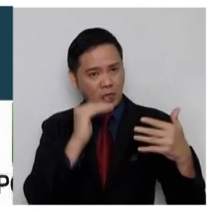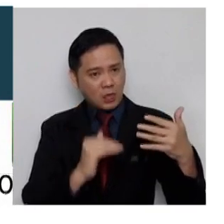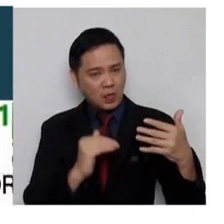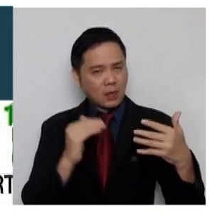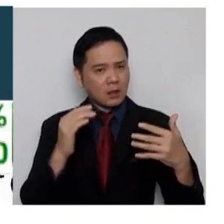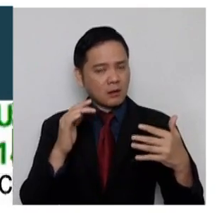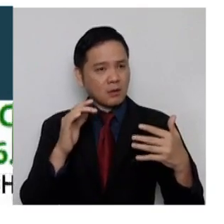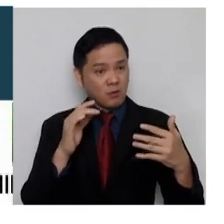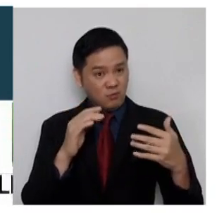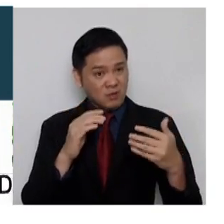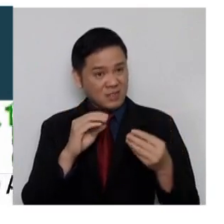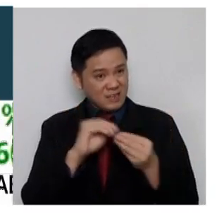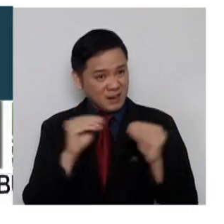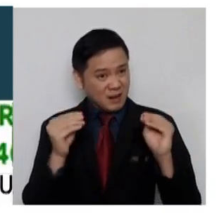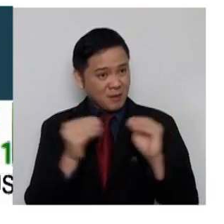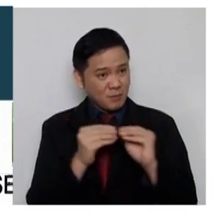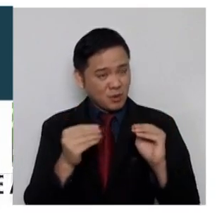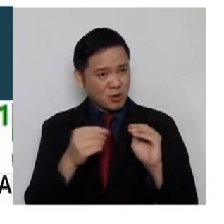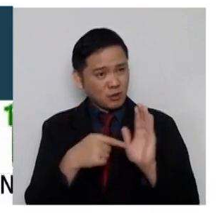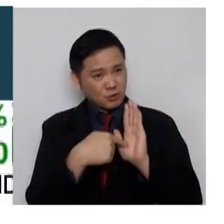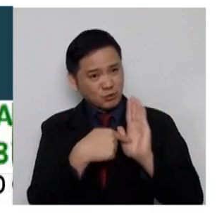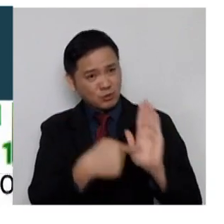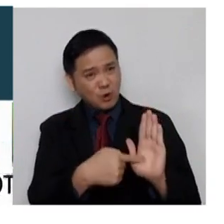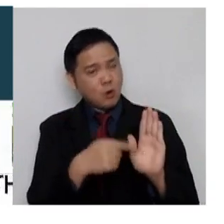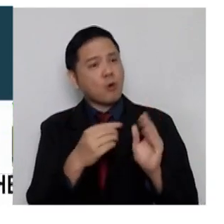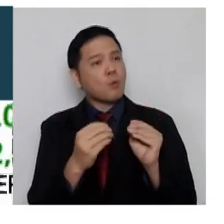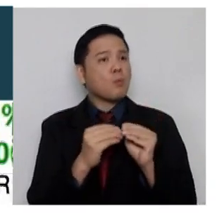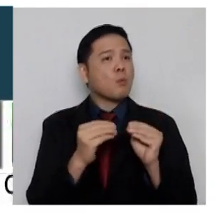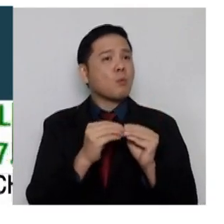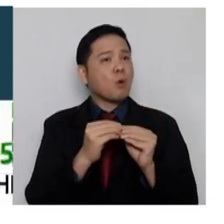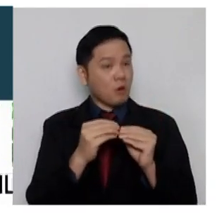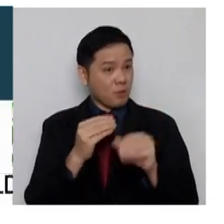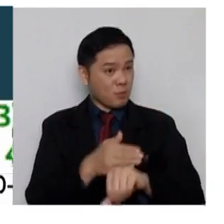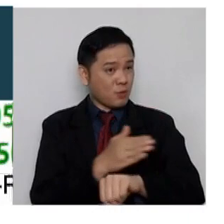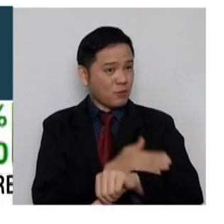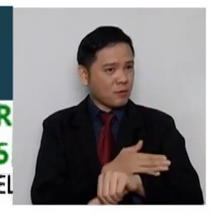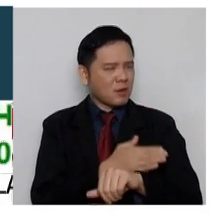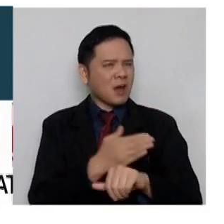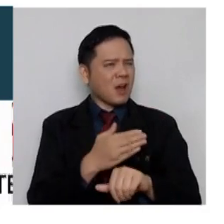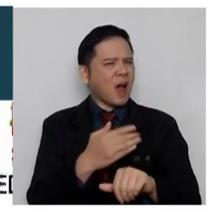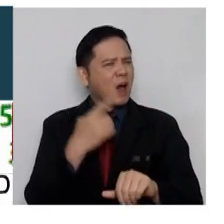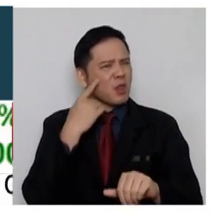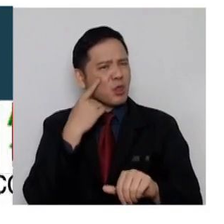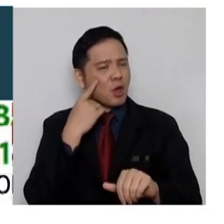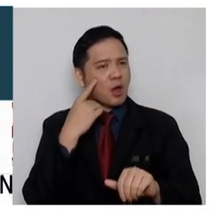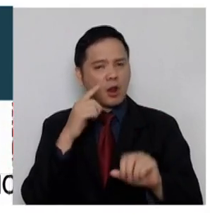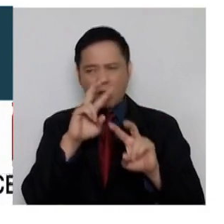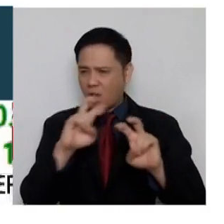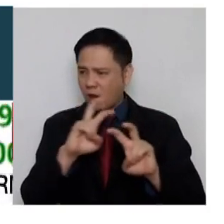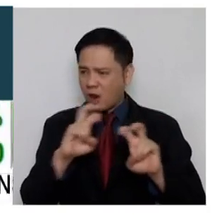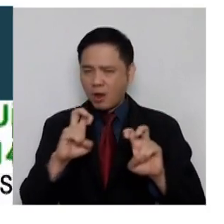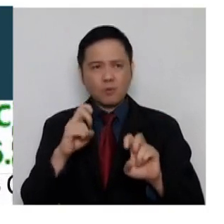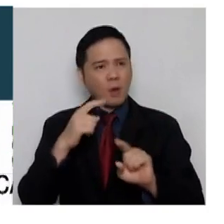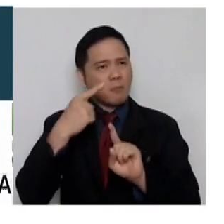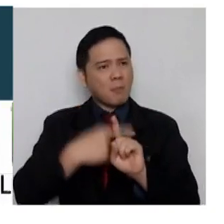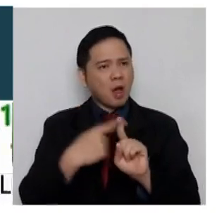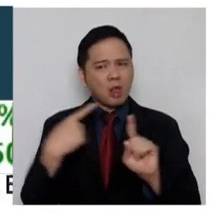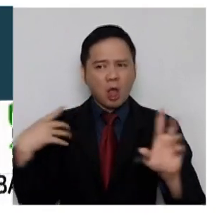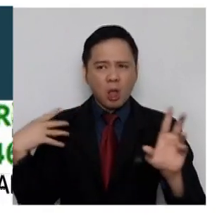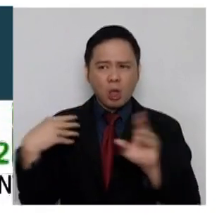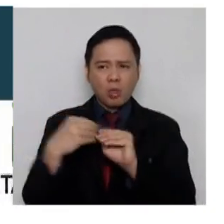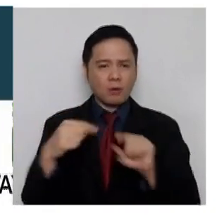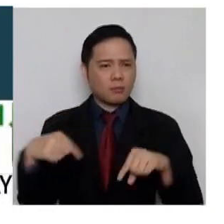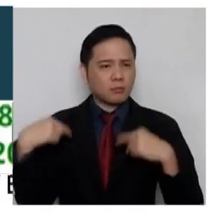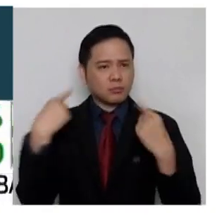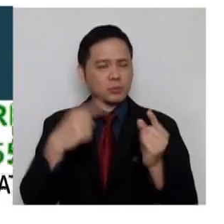Shouldn't it have been like an accumulation of numbers, let's say, in the past month or so for it to us